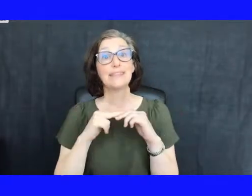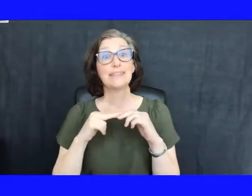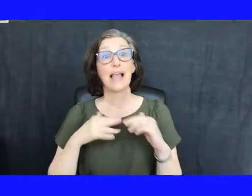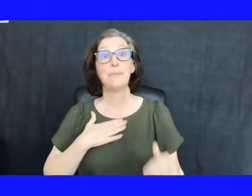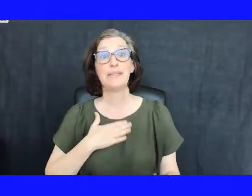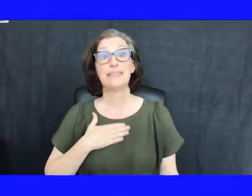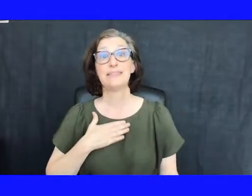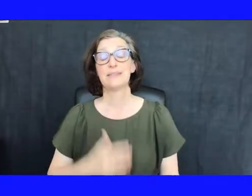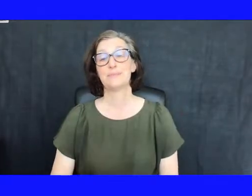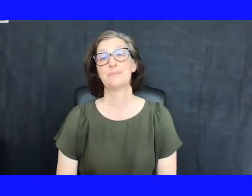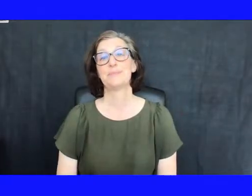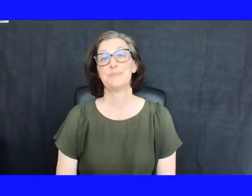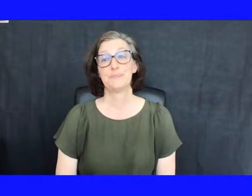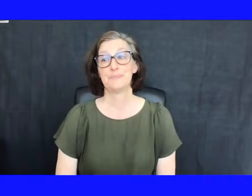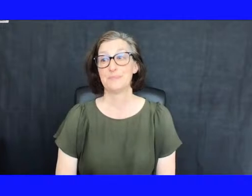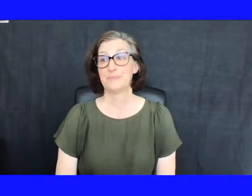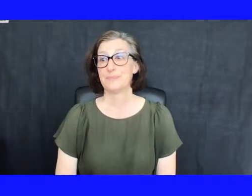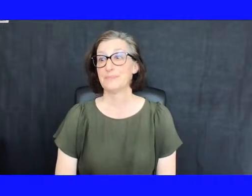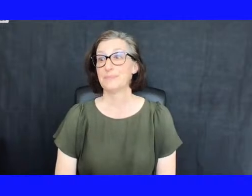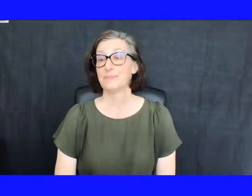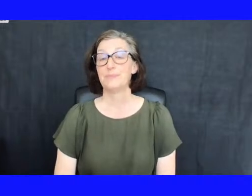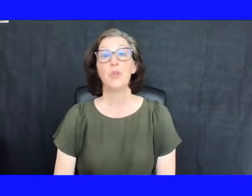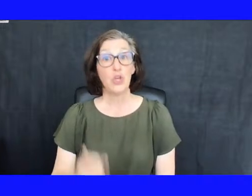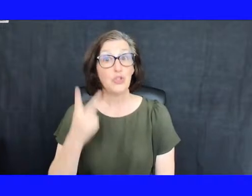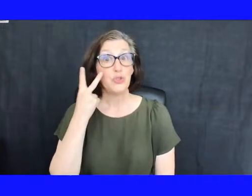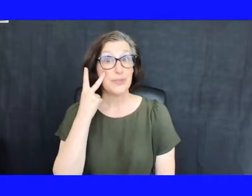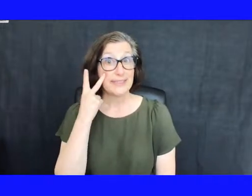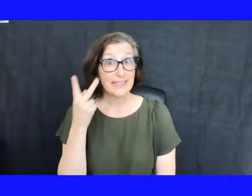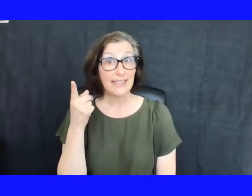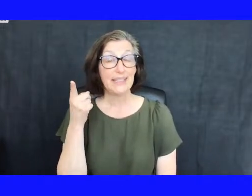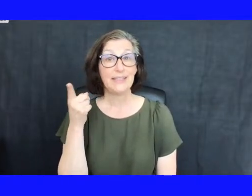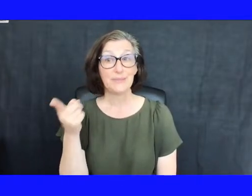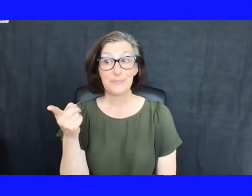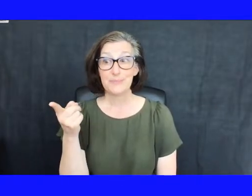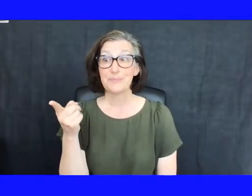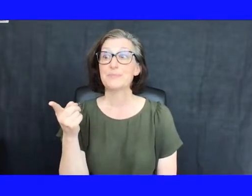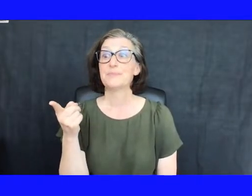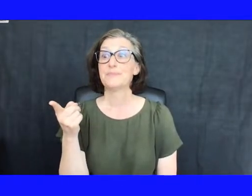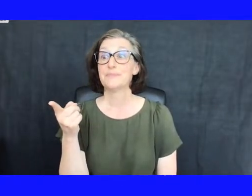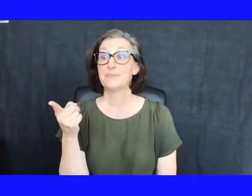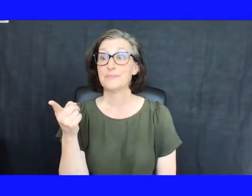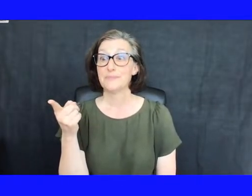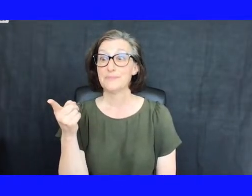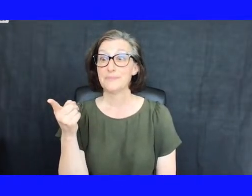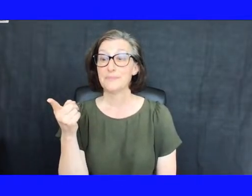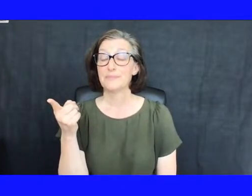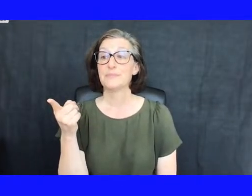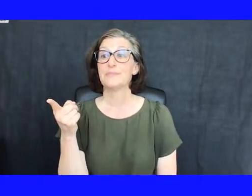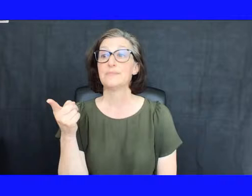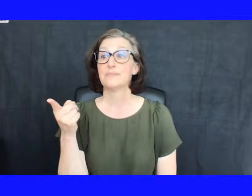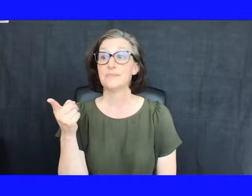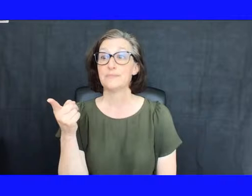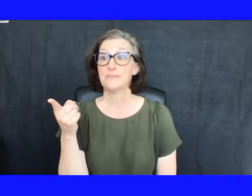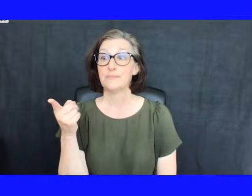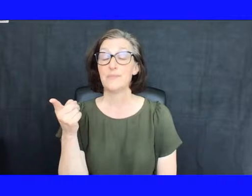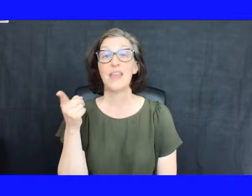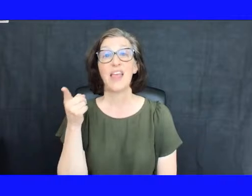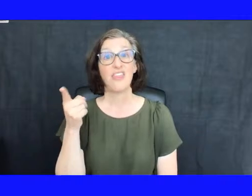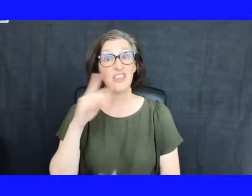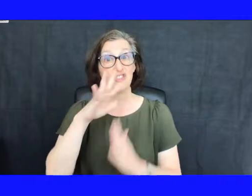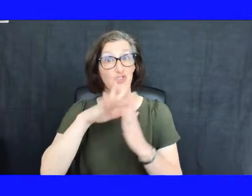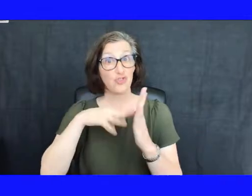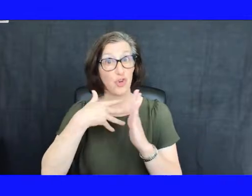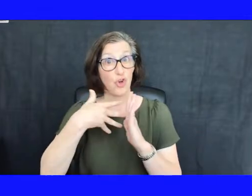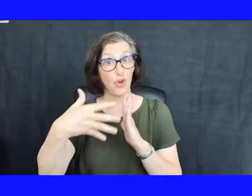In 2020, there are still a large number of complaints that are pending. And one of the things I would just draw your attention to, the